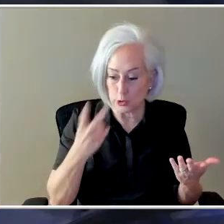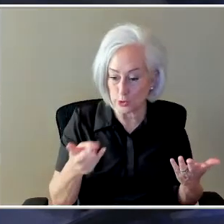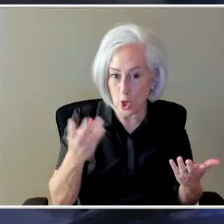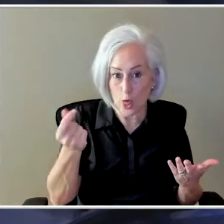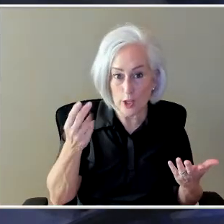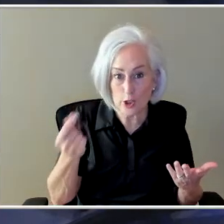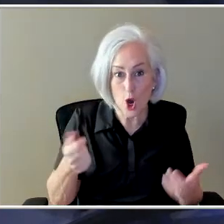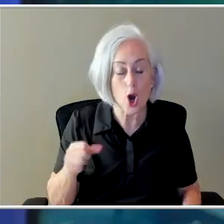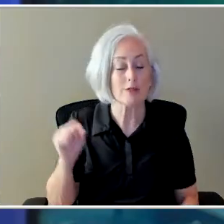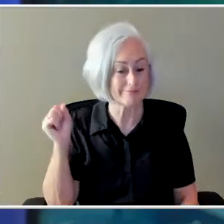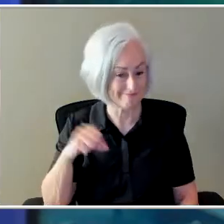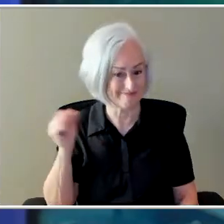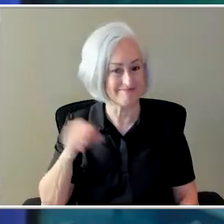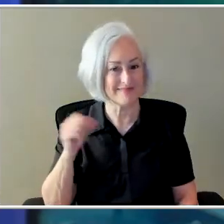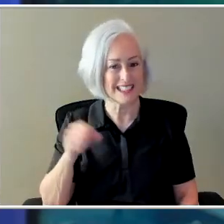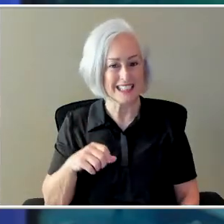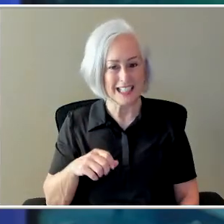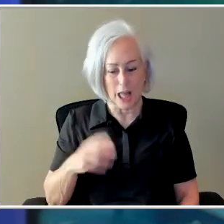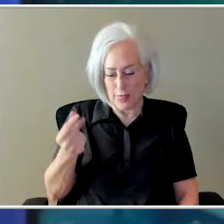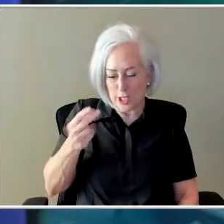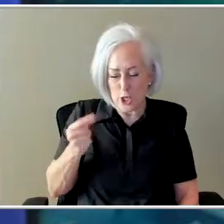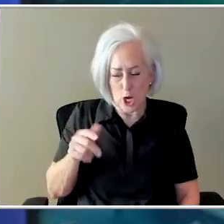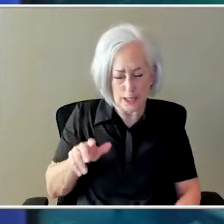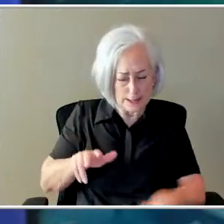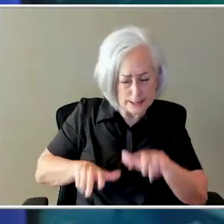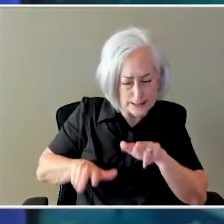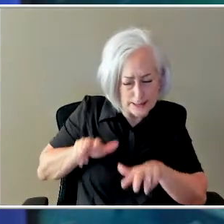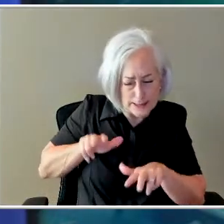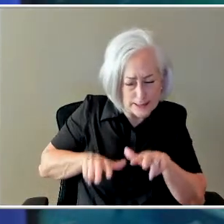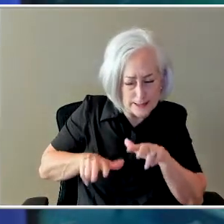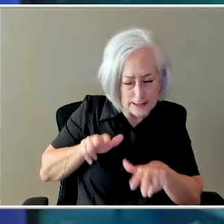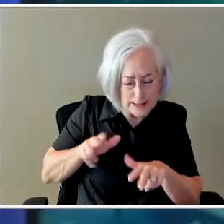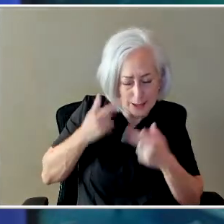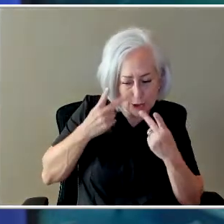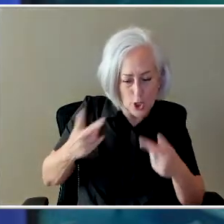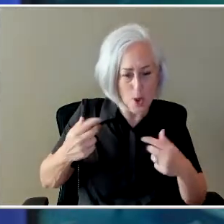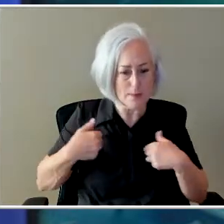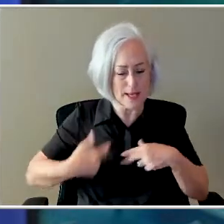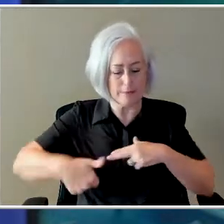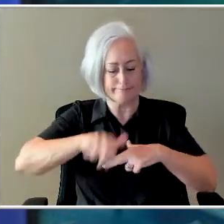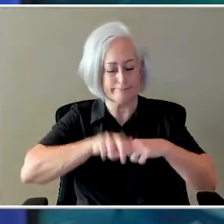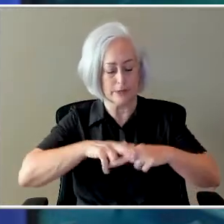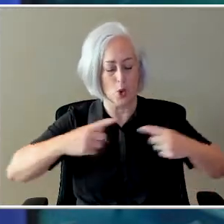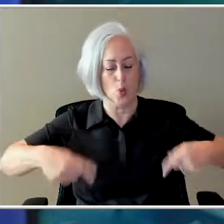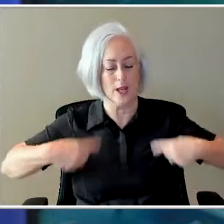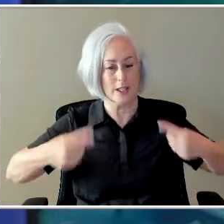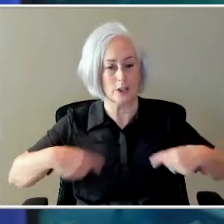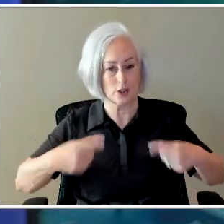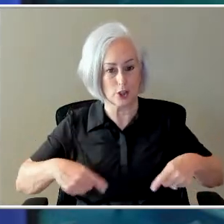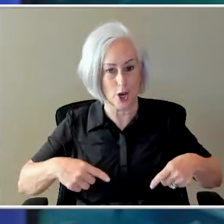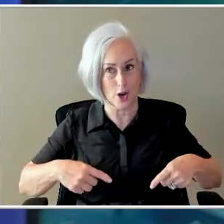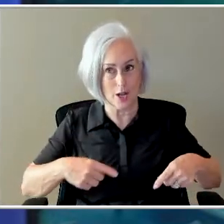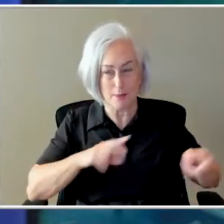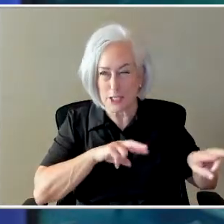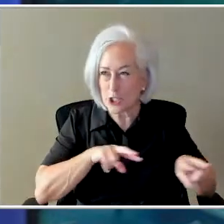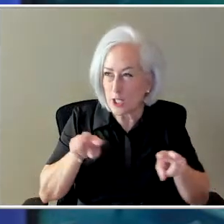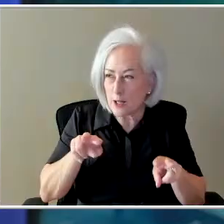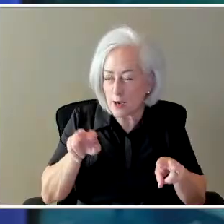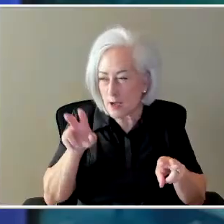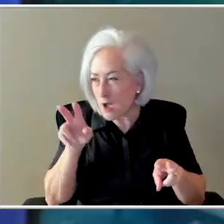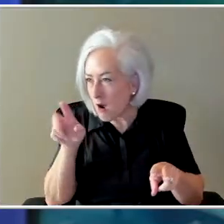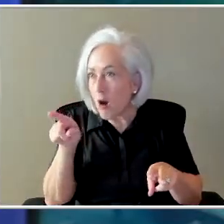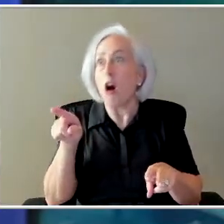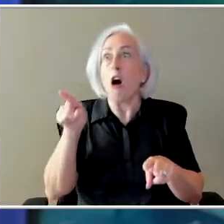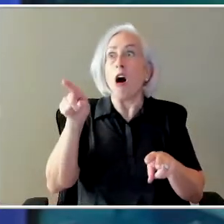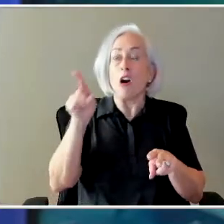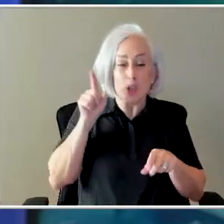was a little skeptical of the wheelchair, but once they picked her up and she knew it was me, she jumped in my lap and started whining and